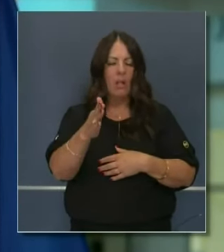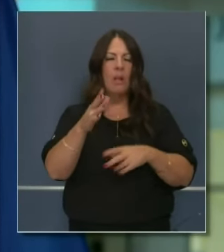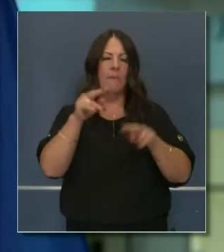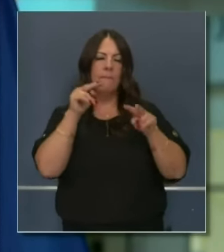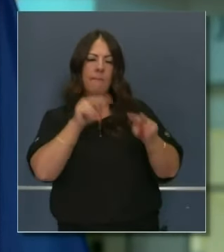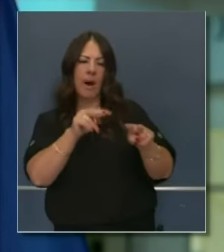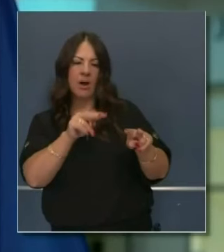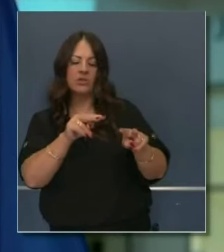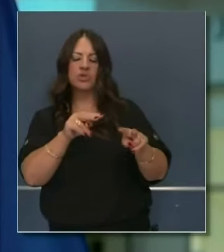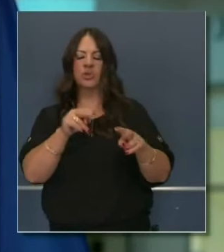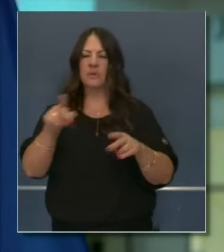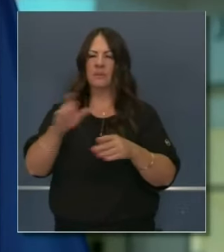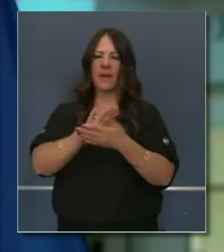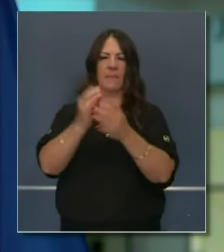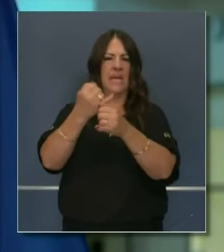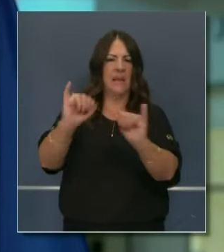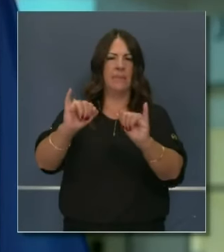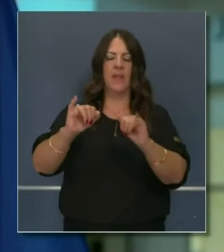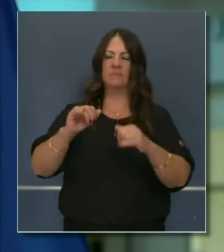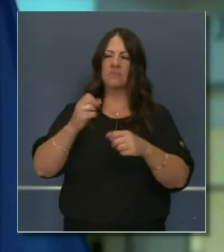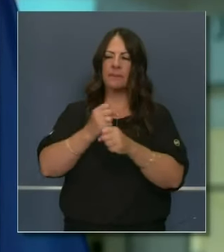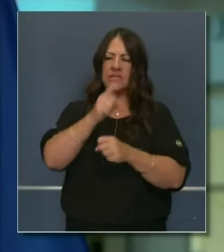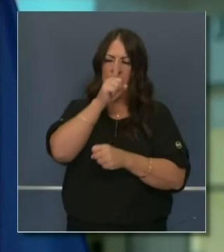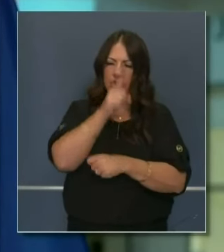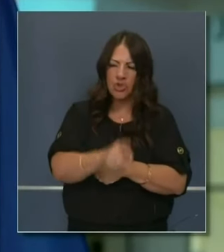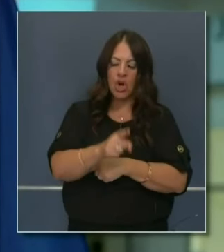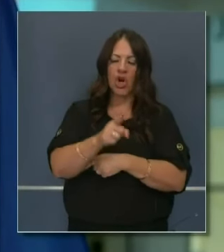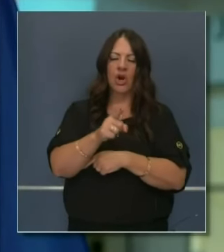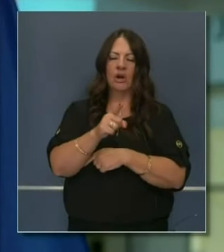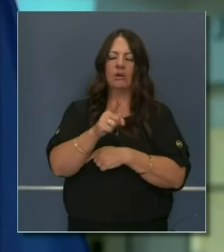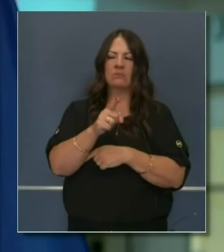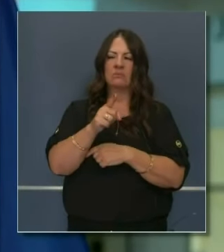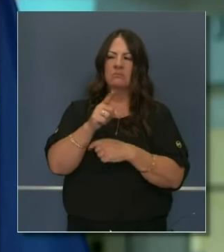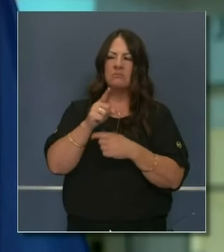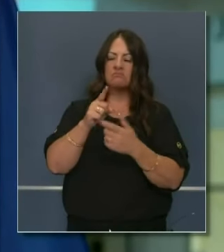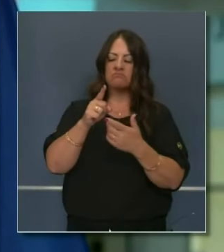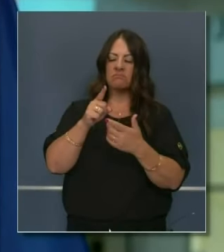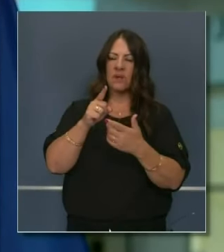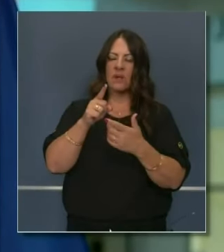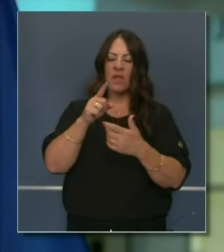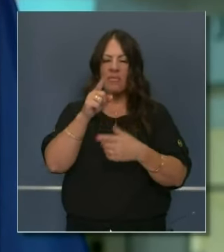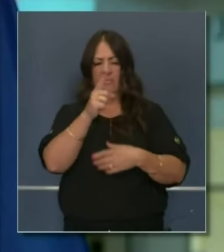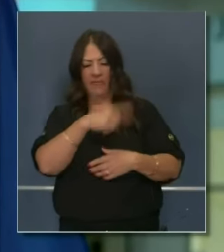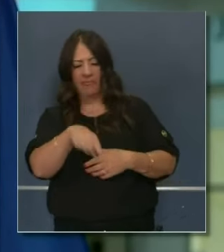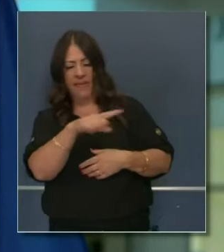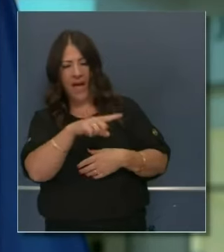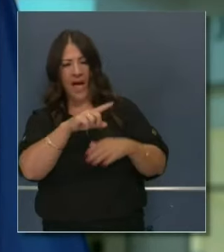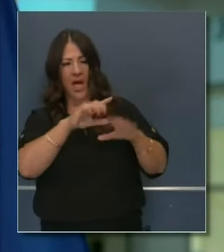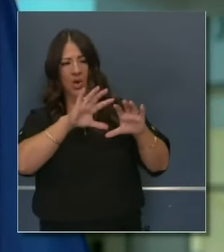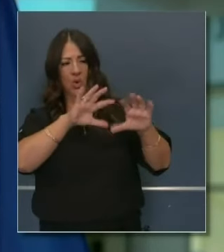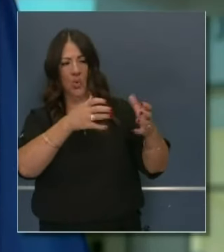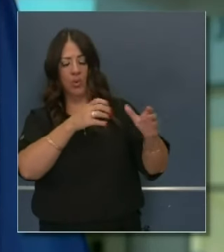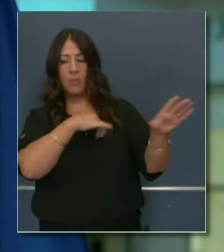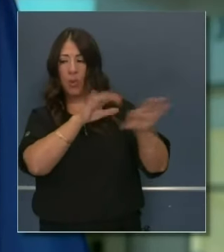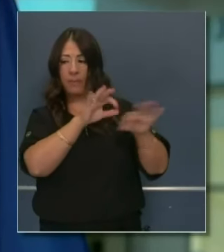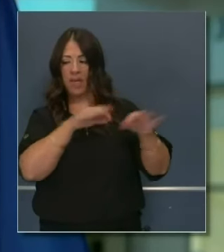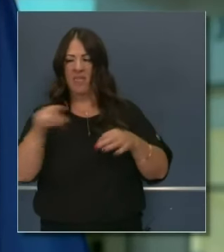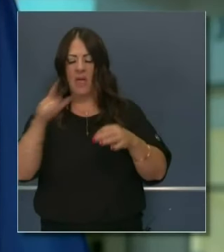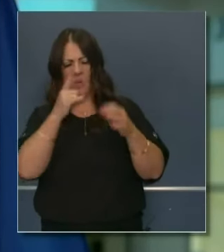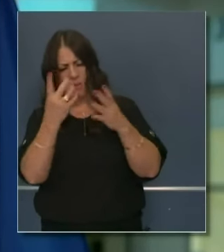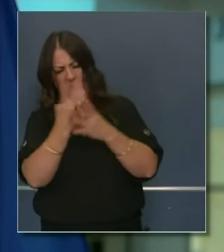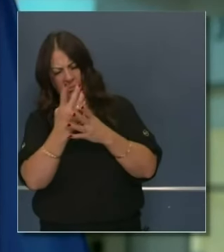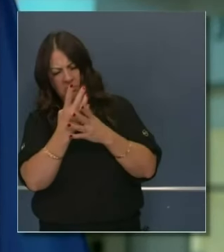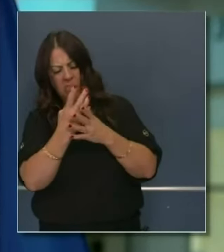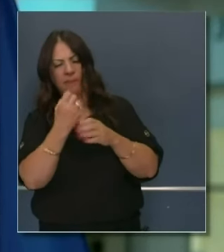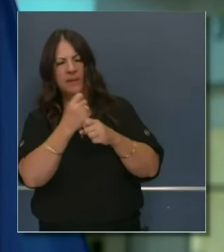monitor independently the integrity and character of their resumes and their reputations at play, the work